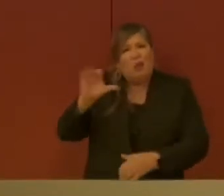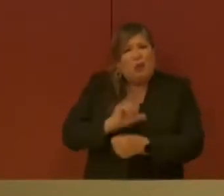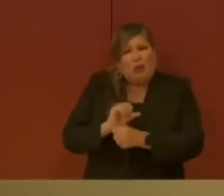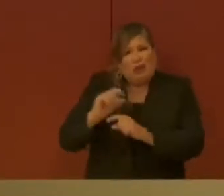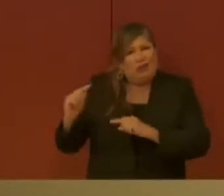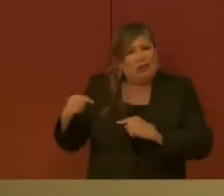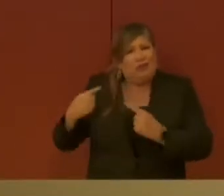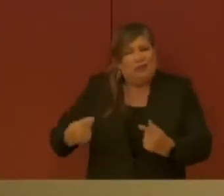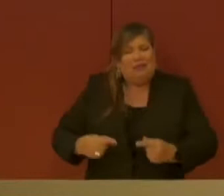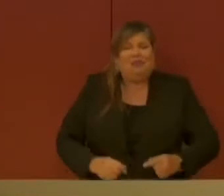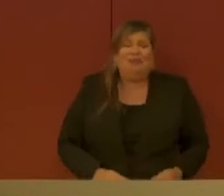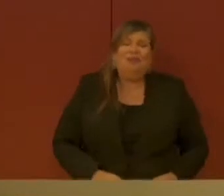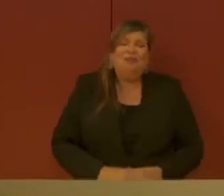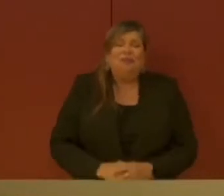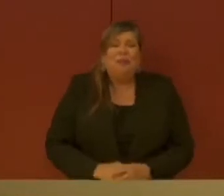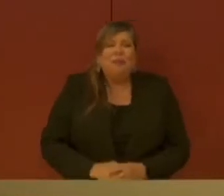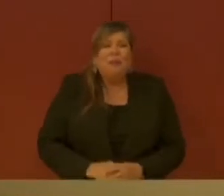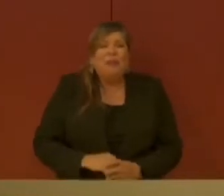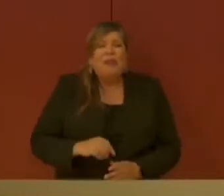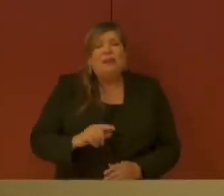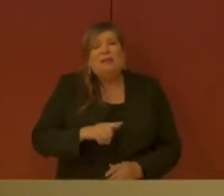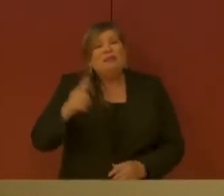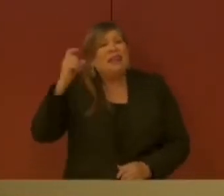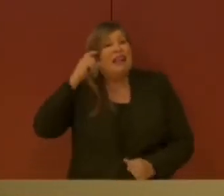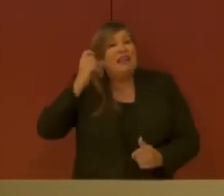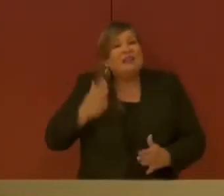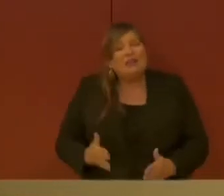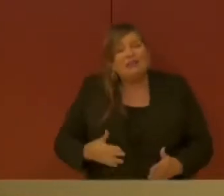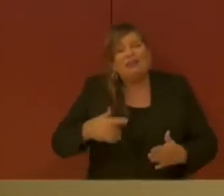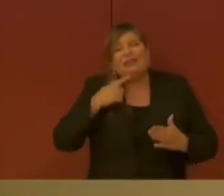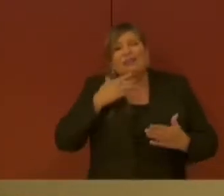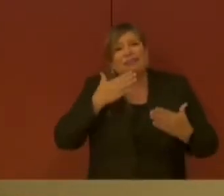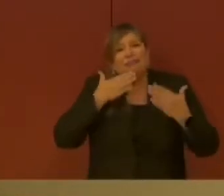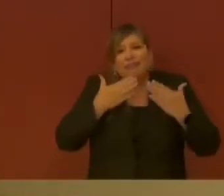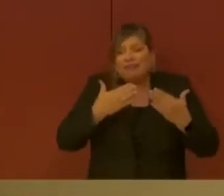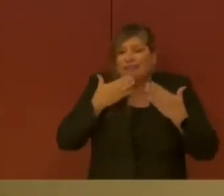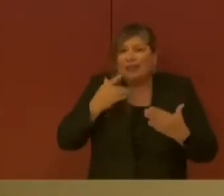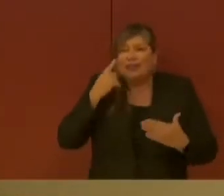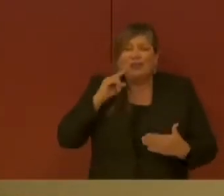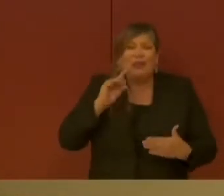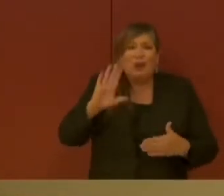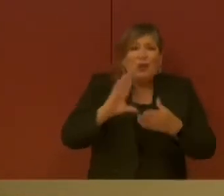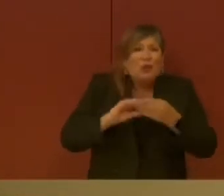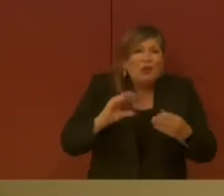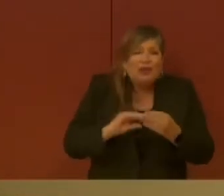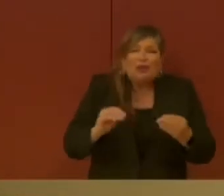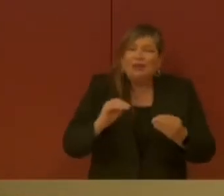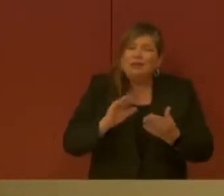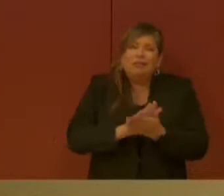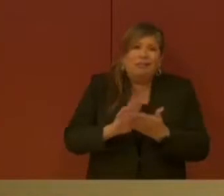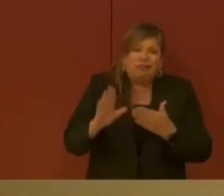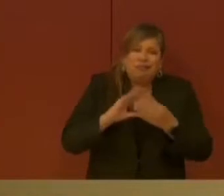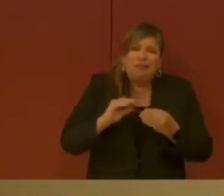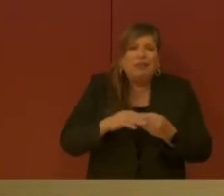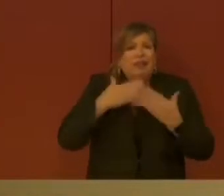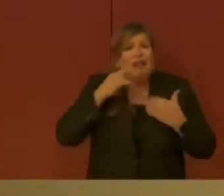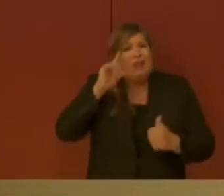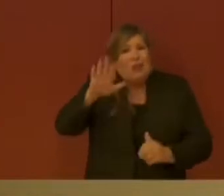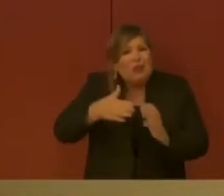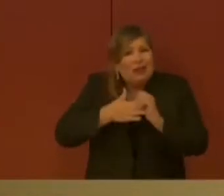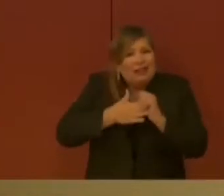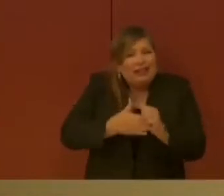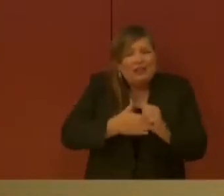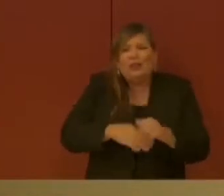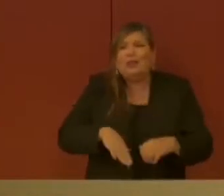Thank you, Senator. Thank you for kind words. Thank you for all your hard work. Thank you for your leadership and stewardship as well and support